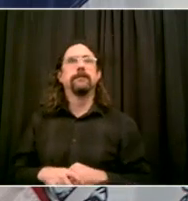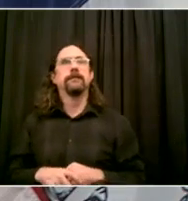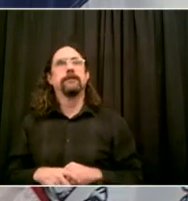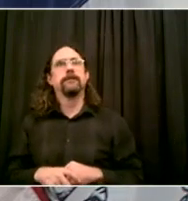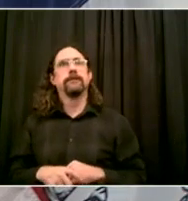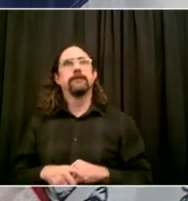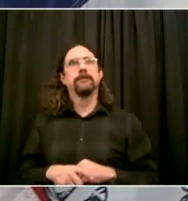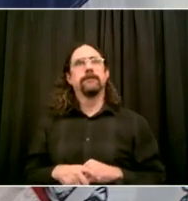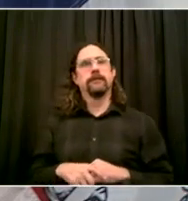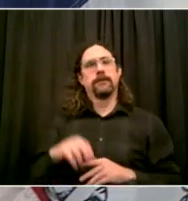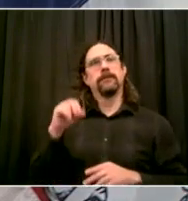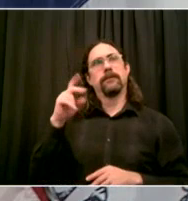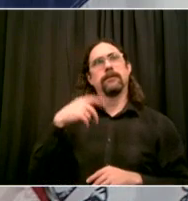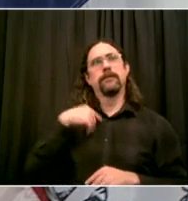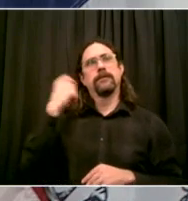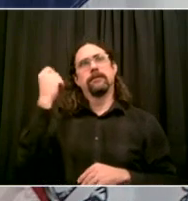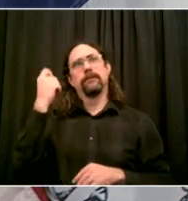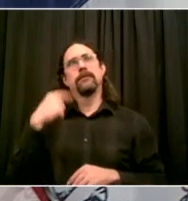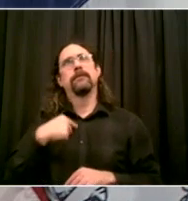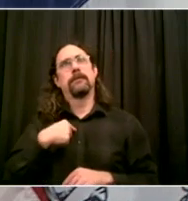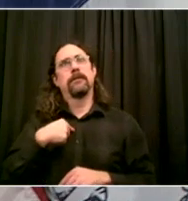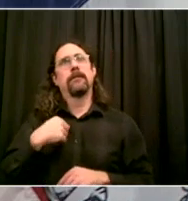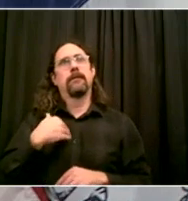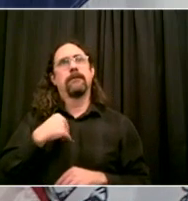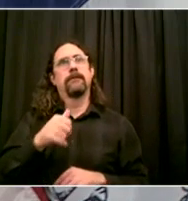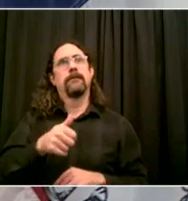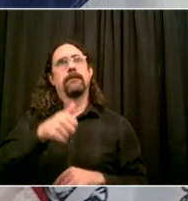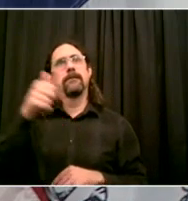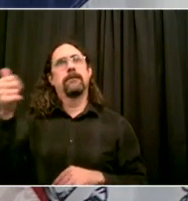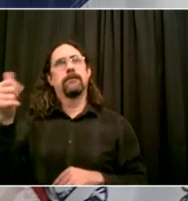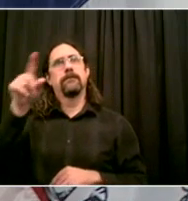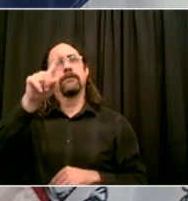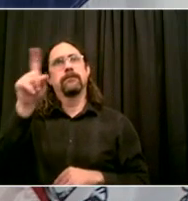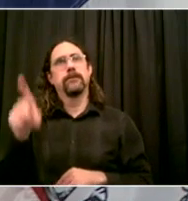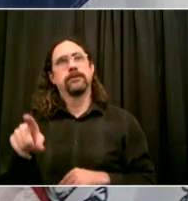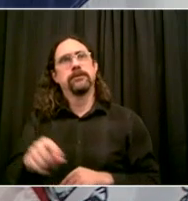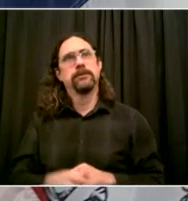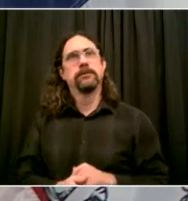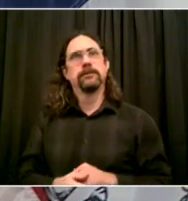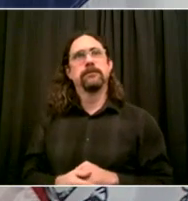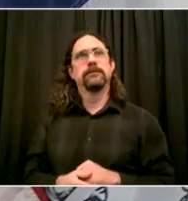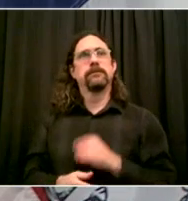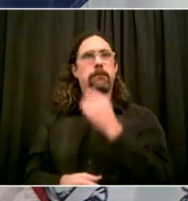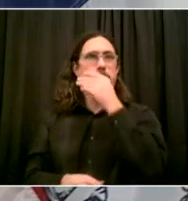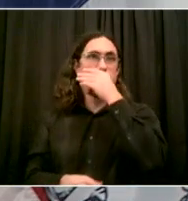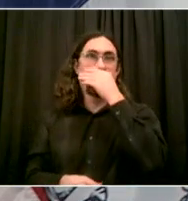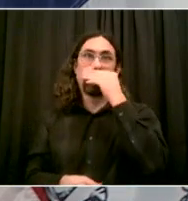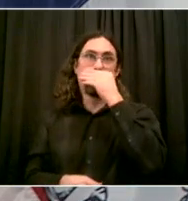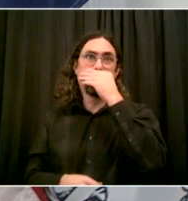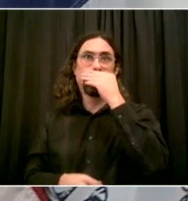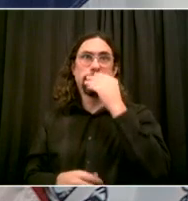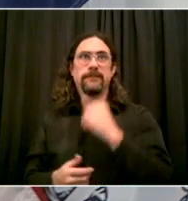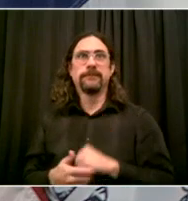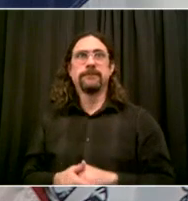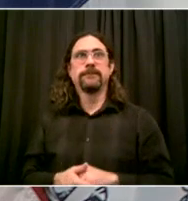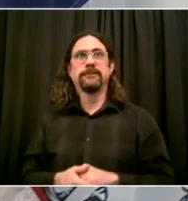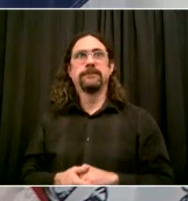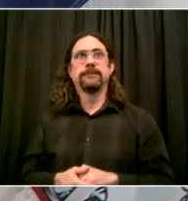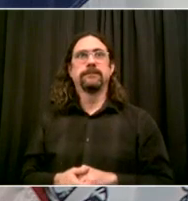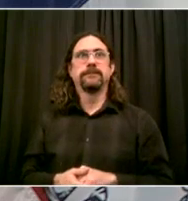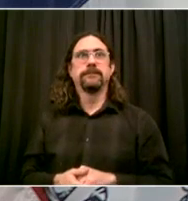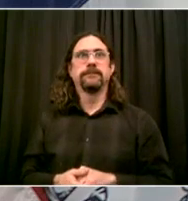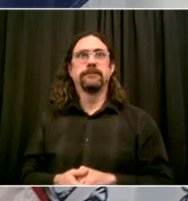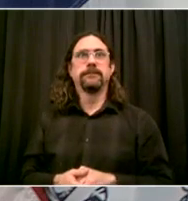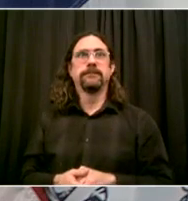proposed towers, only 2 don't violate FAA height restrictions imposed because of the proximity to